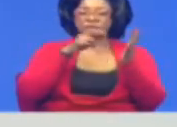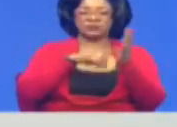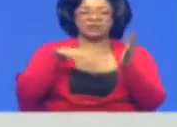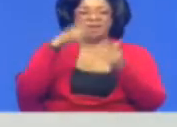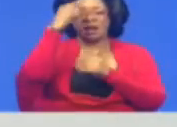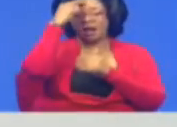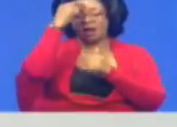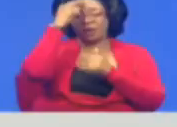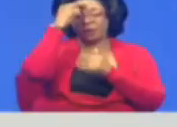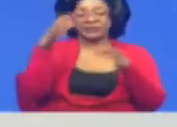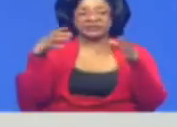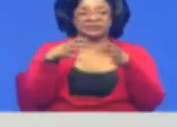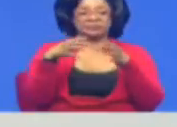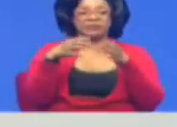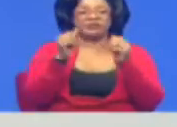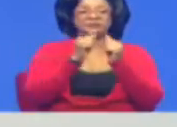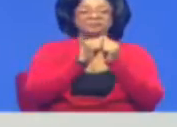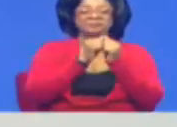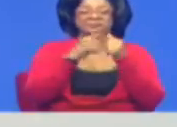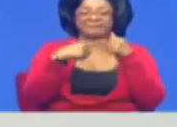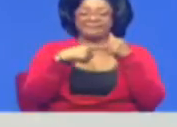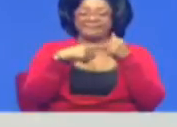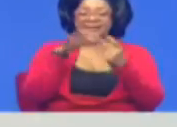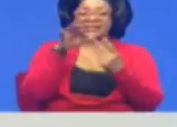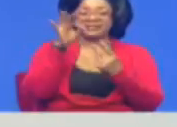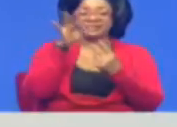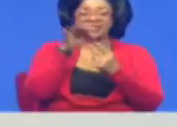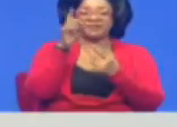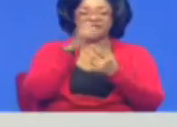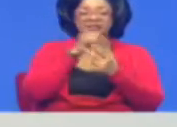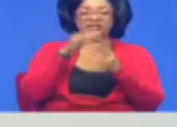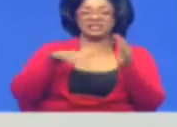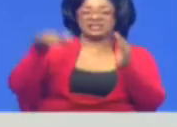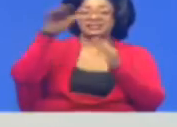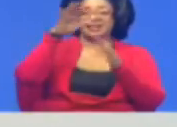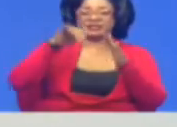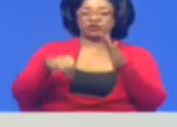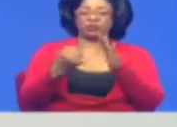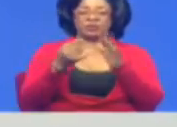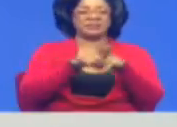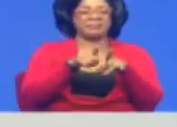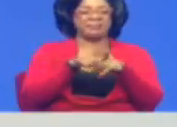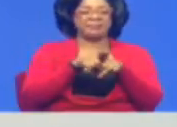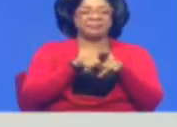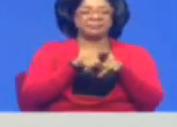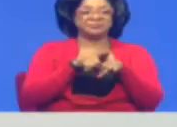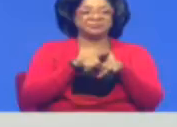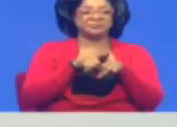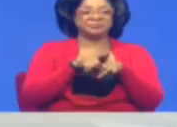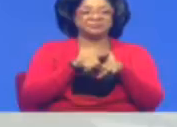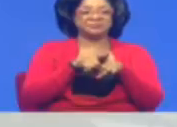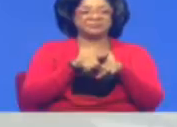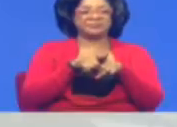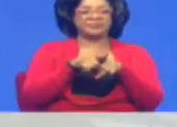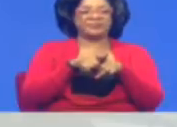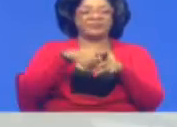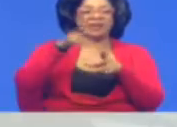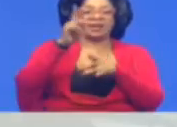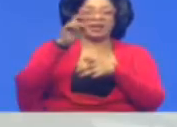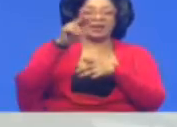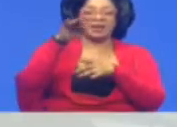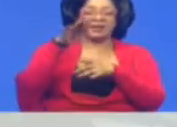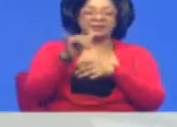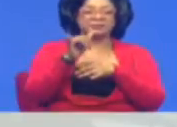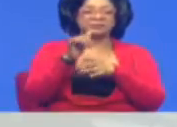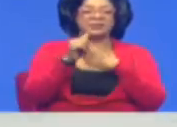a team of 16 was selected in the senior and junior categories. In elite men's competition, Kennedy Ochieng